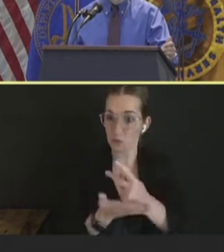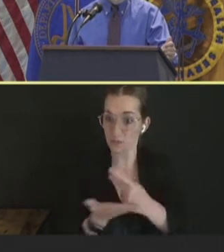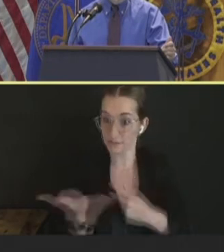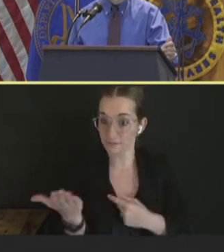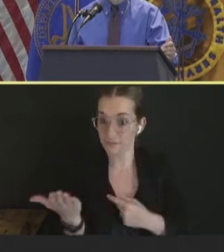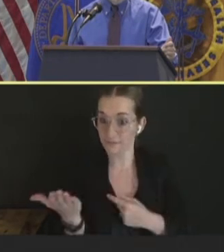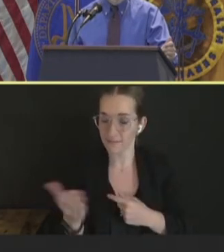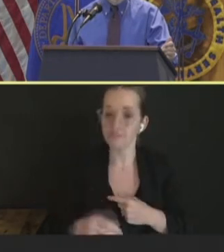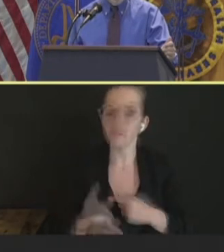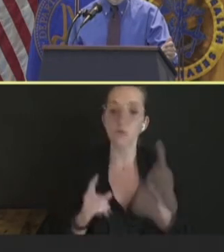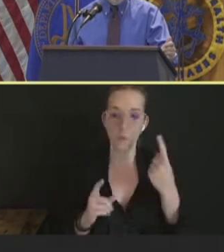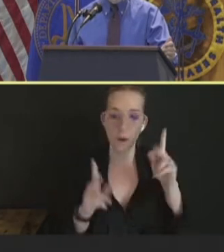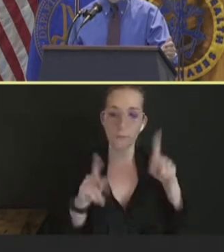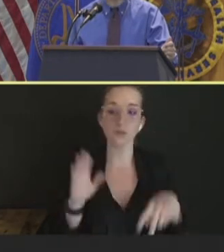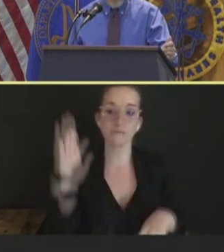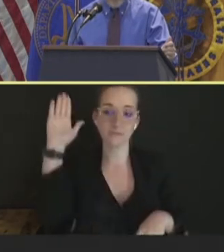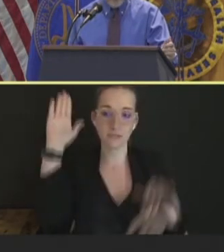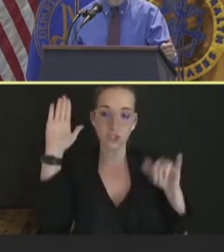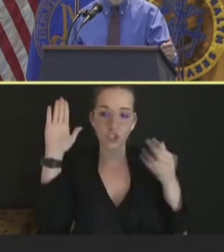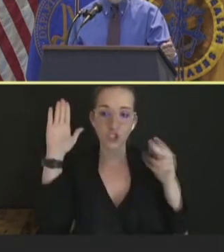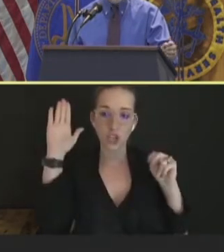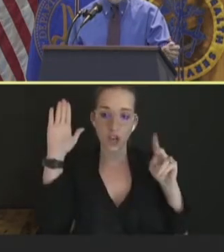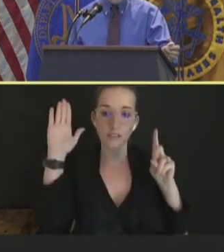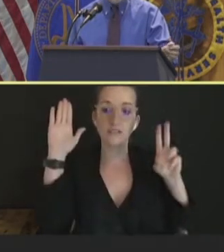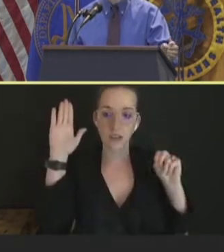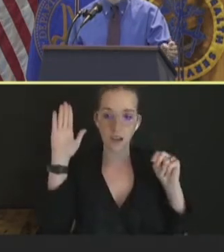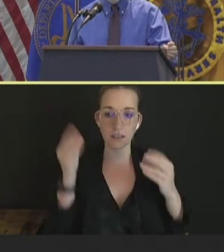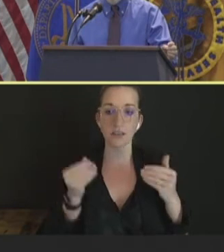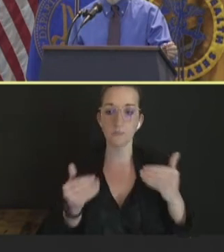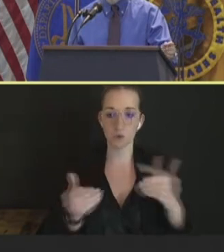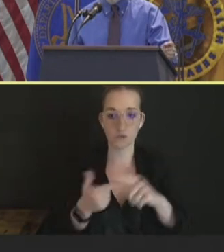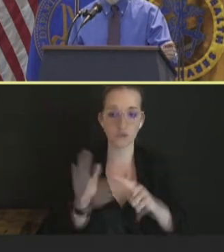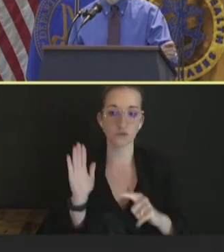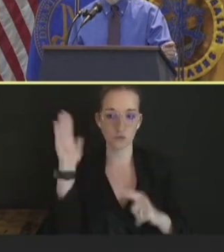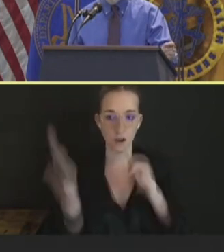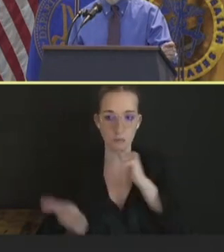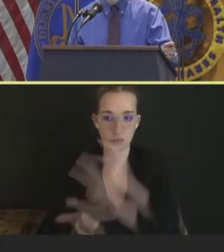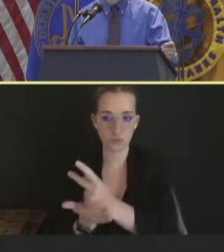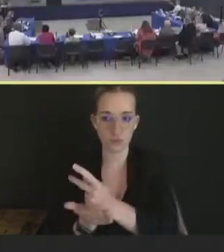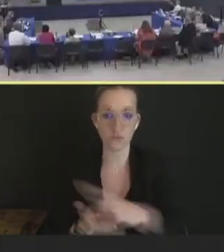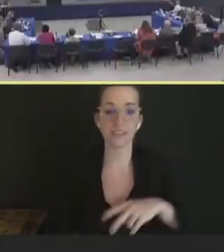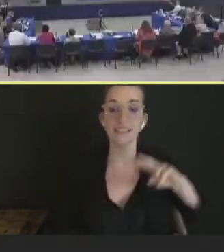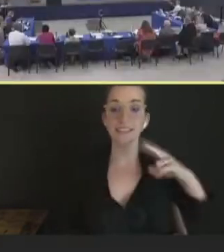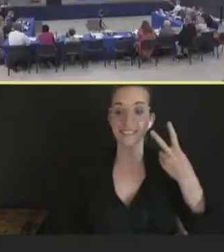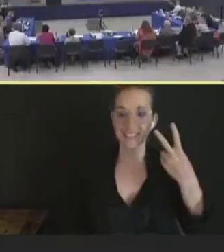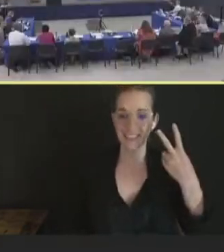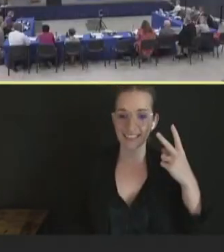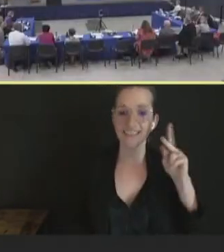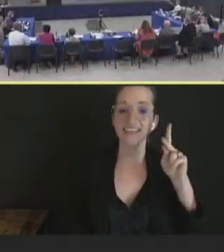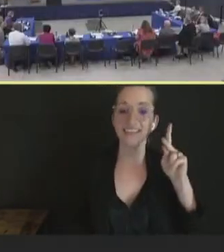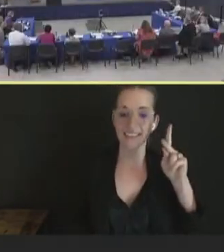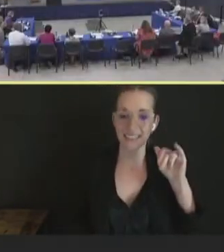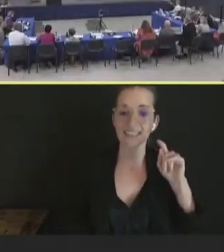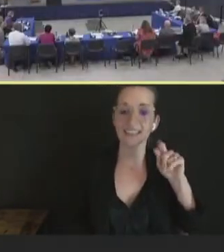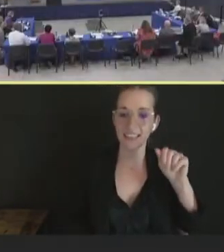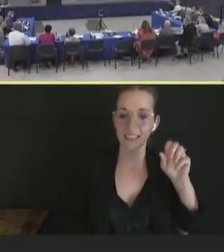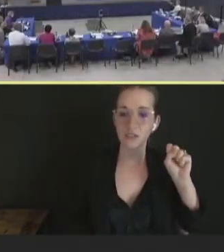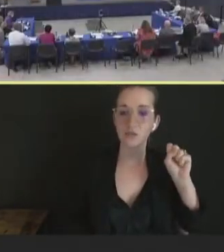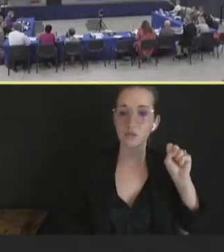Move to approve. This is John Dunn. Thank you, John. Have a second? Second, this is Gita Swami. Thank you,